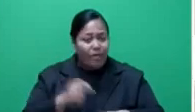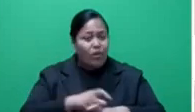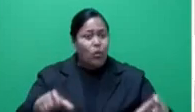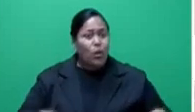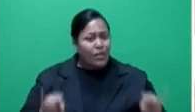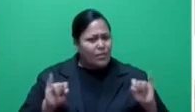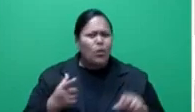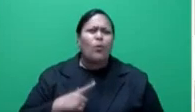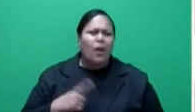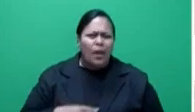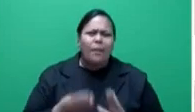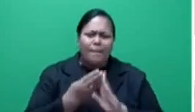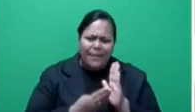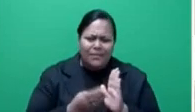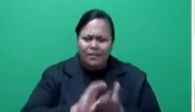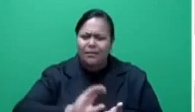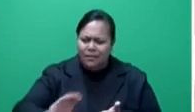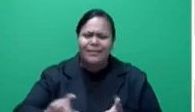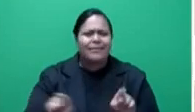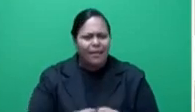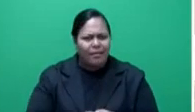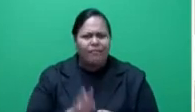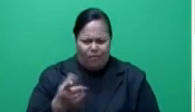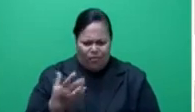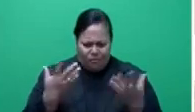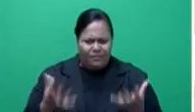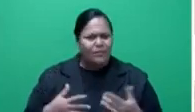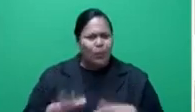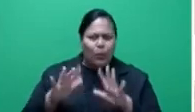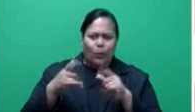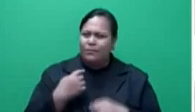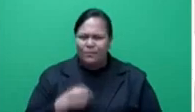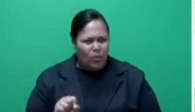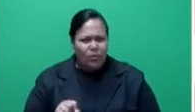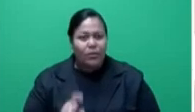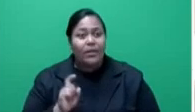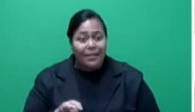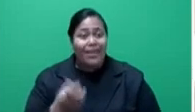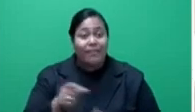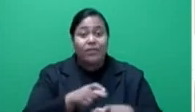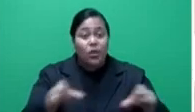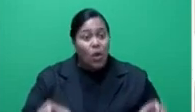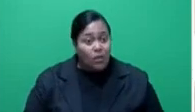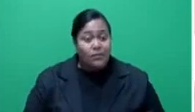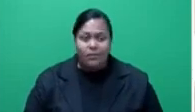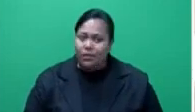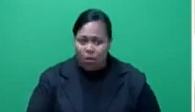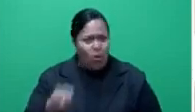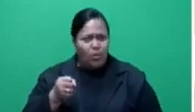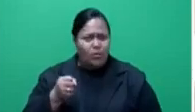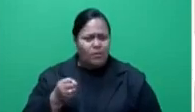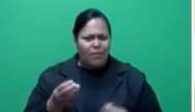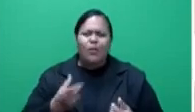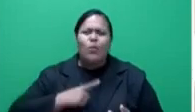continue to make budgetary allocation for the sake of looking good? If you know that there is a legal issue, there won't be any construction going on. Why do you want to